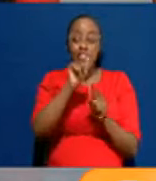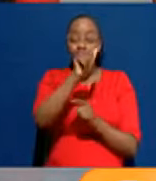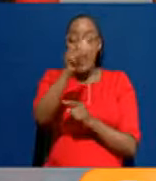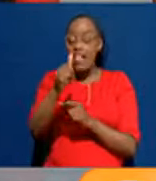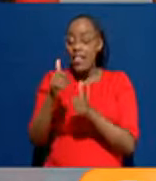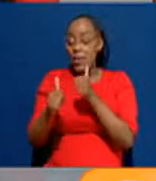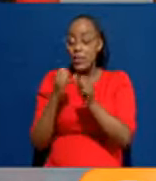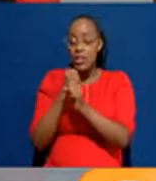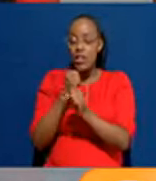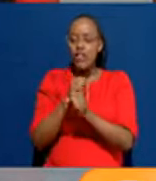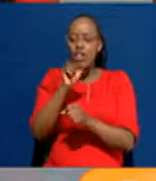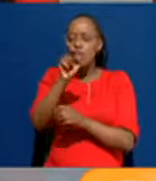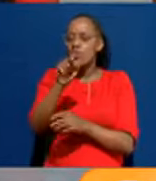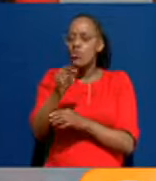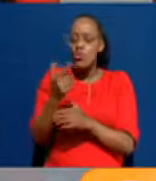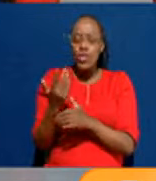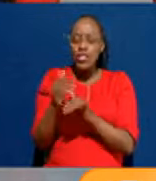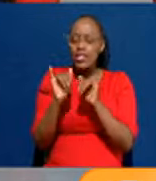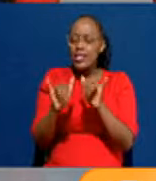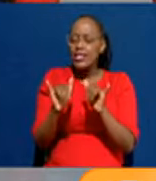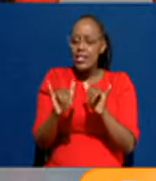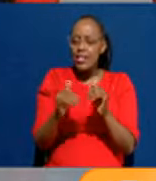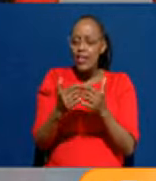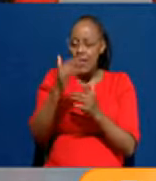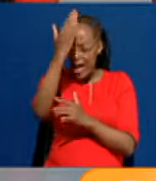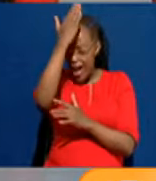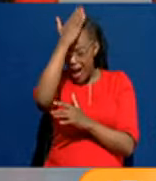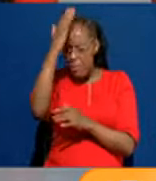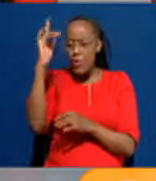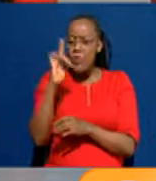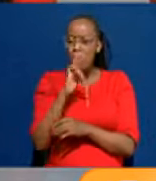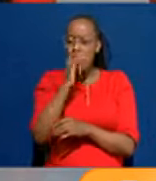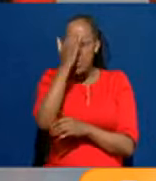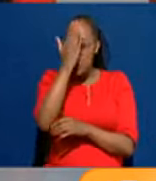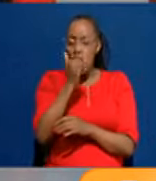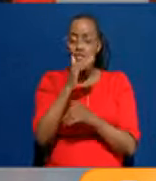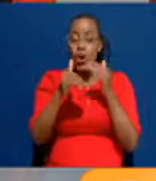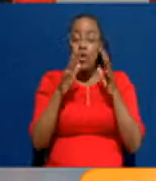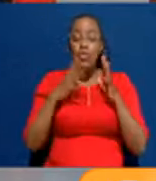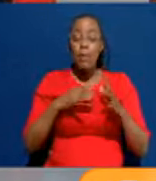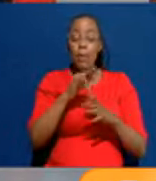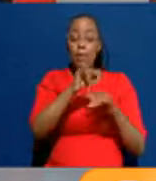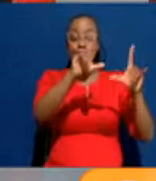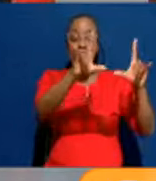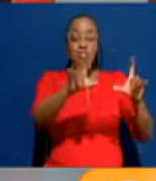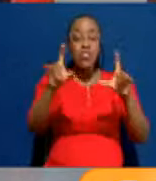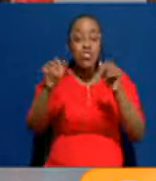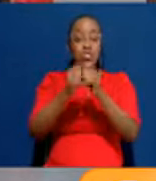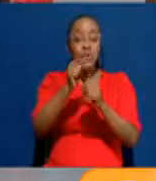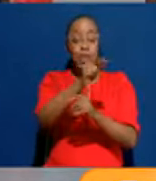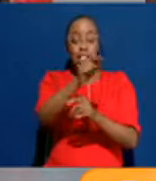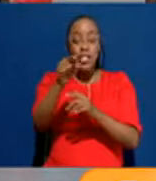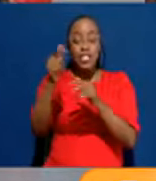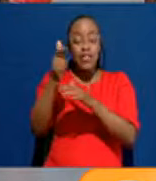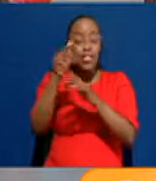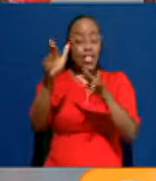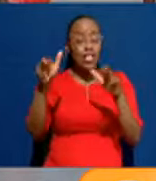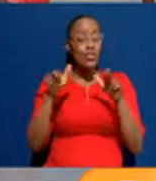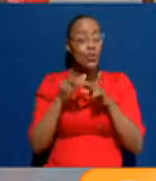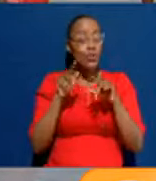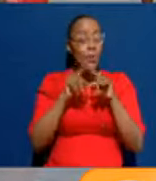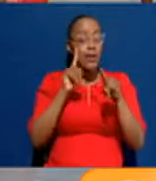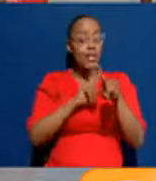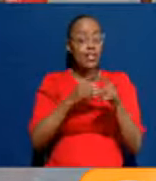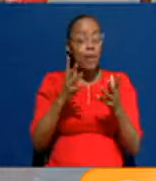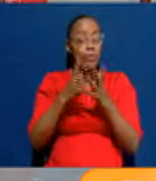Yeah. Yes. How do you stay so humble, Faith? I mean, everybody here has been taking pictures with you in this studio. Mm-hmm. But when you